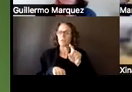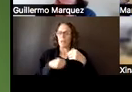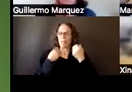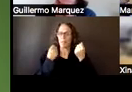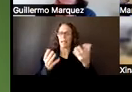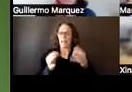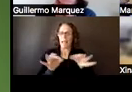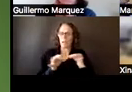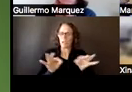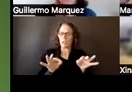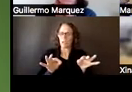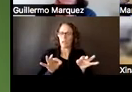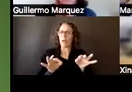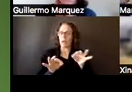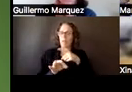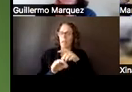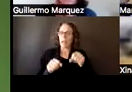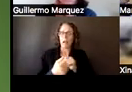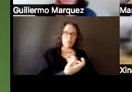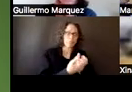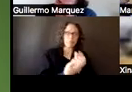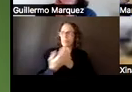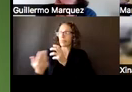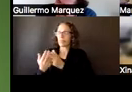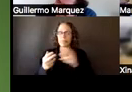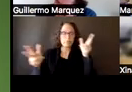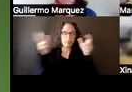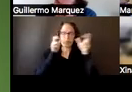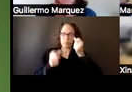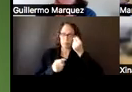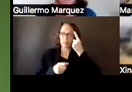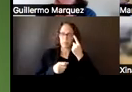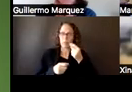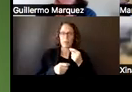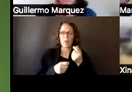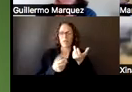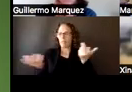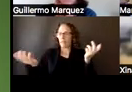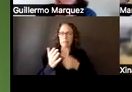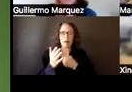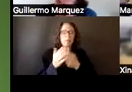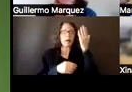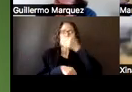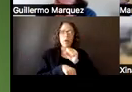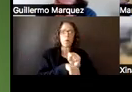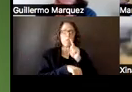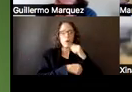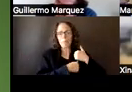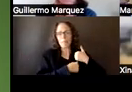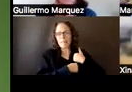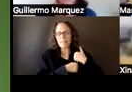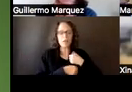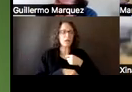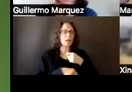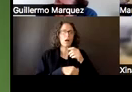the times I would find the trades, people were working for the military, they were working for the local alcaldías, they were